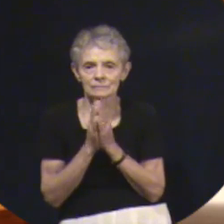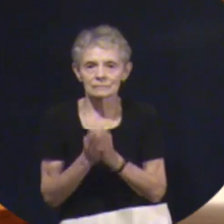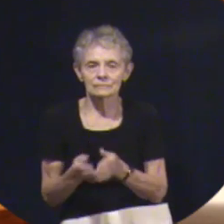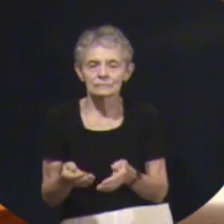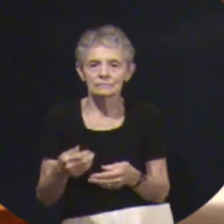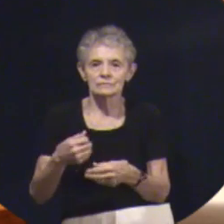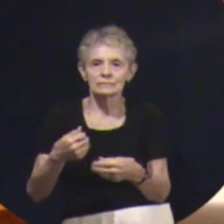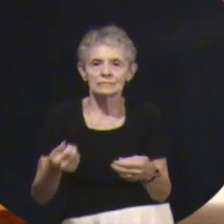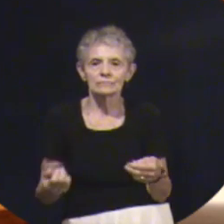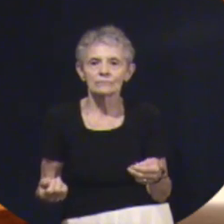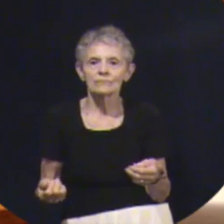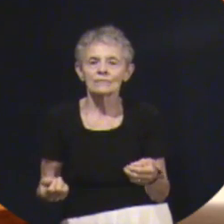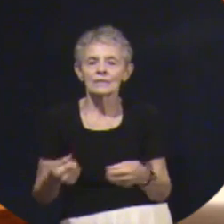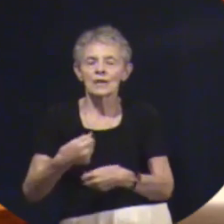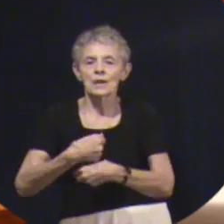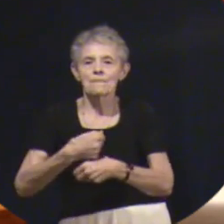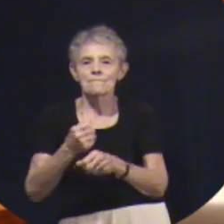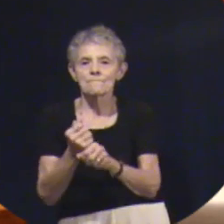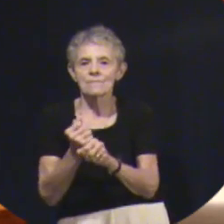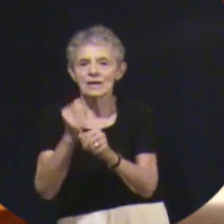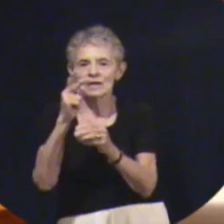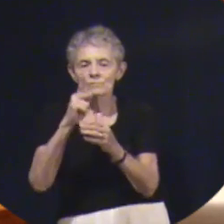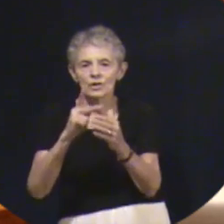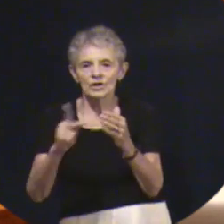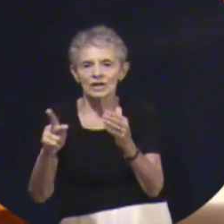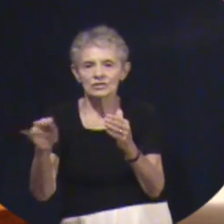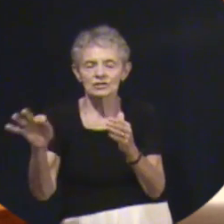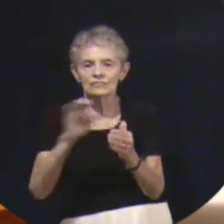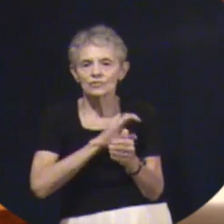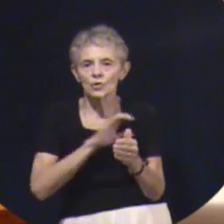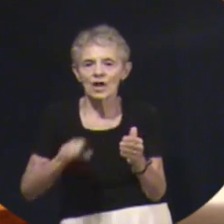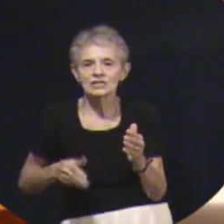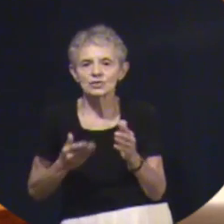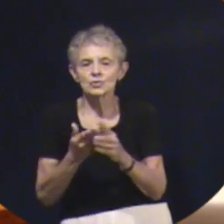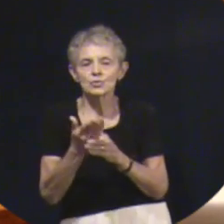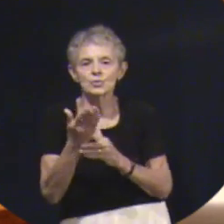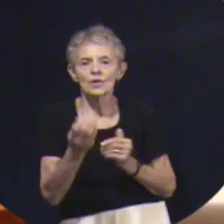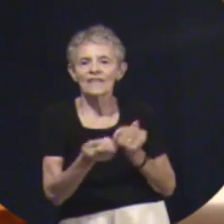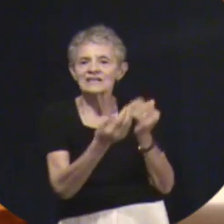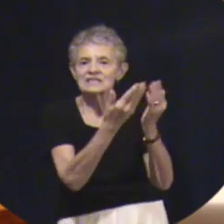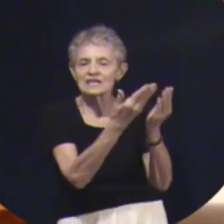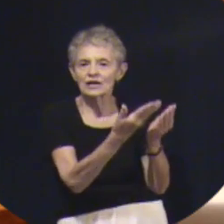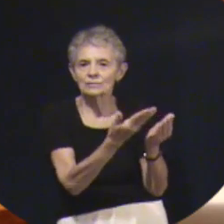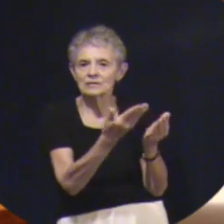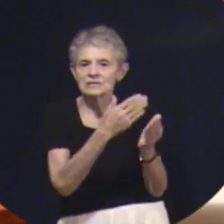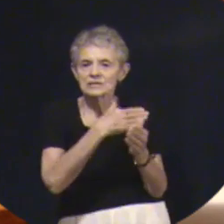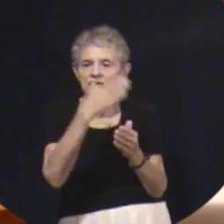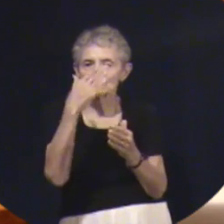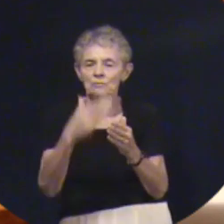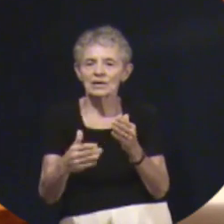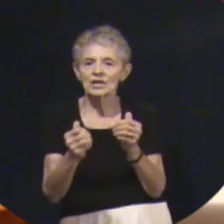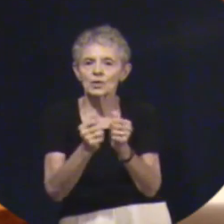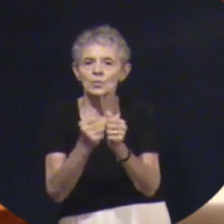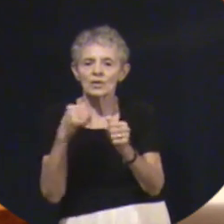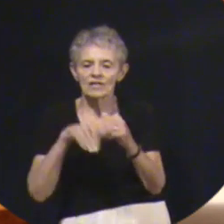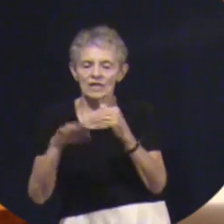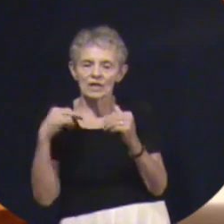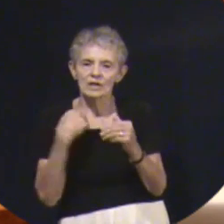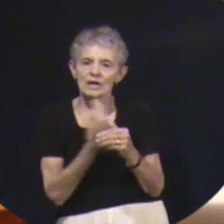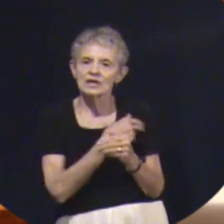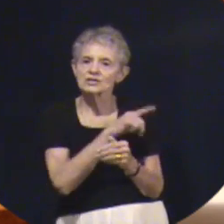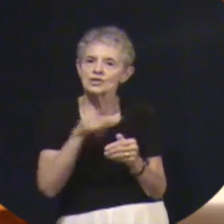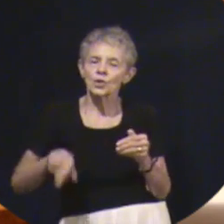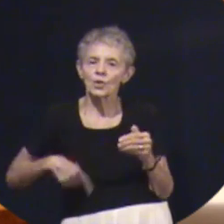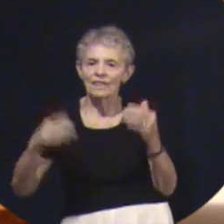Made partakers of Christ through these sacraments, complete within us, O Lord, the healing work of